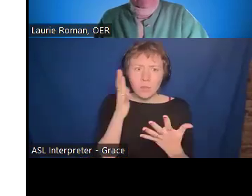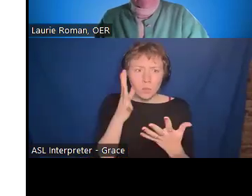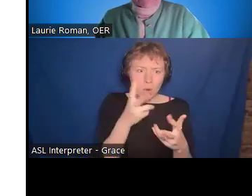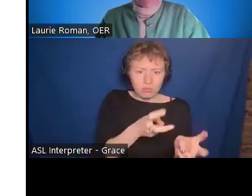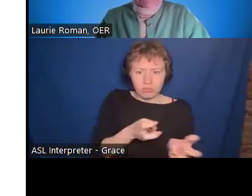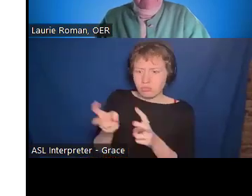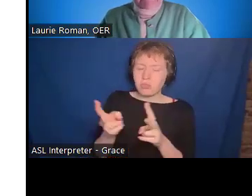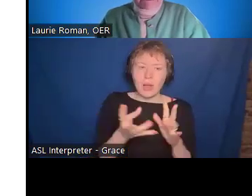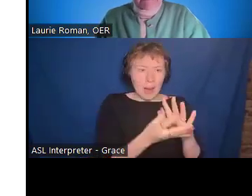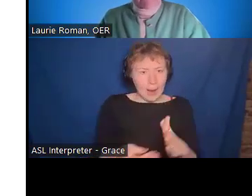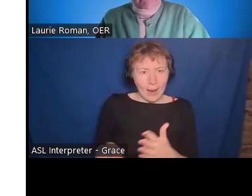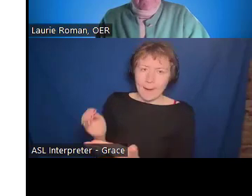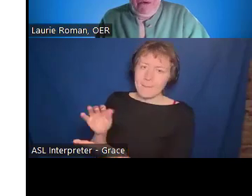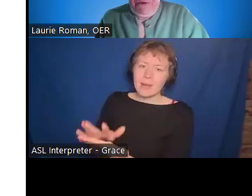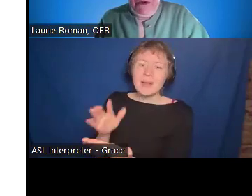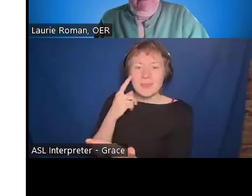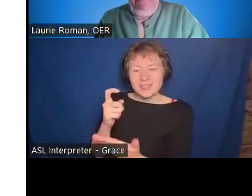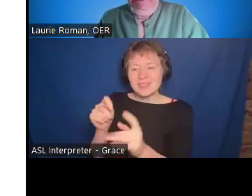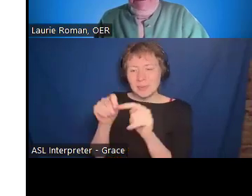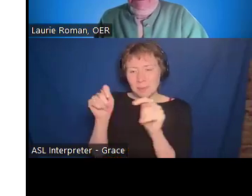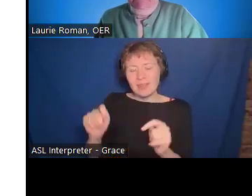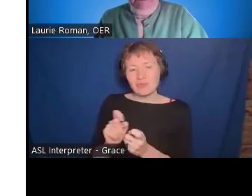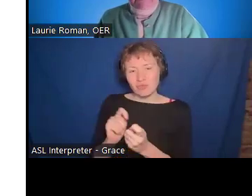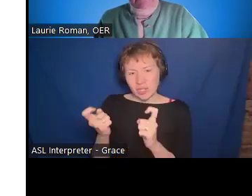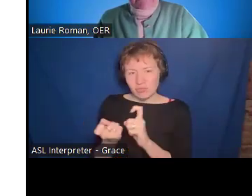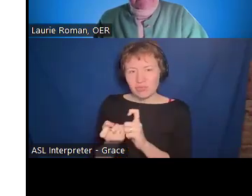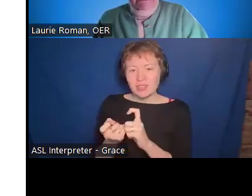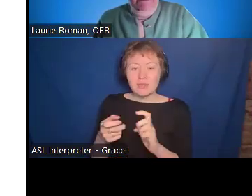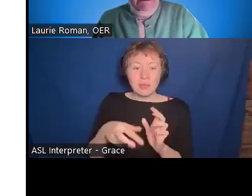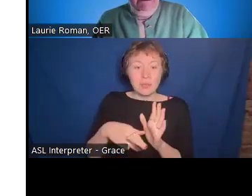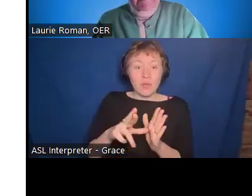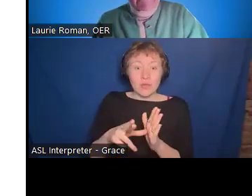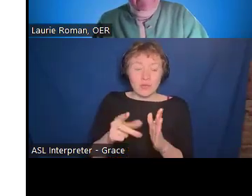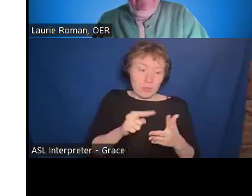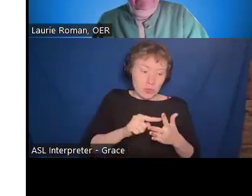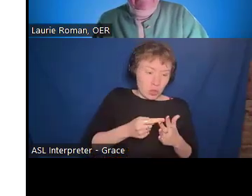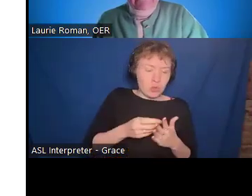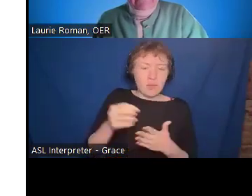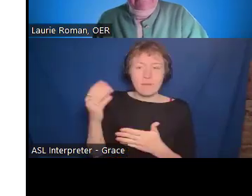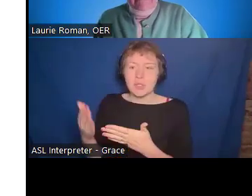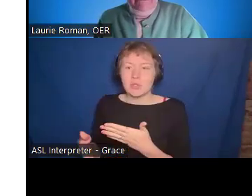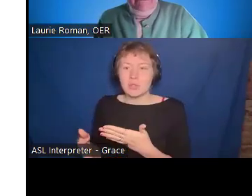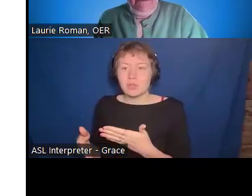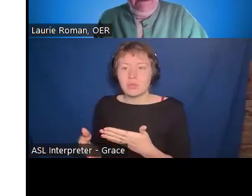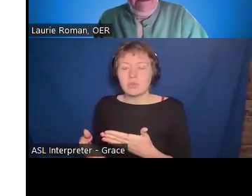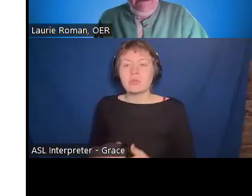of changes in the template. Review from start to finish.